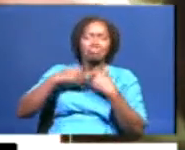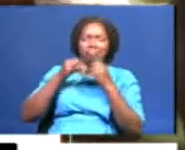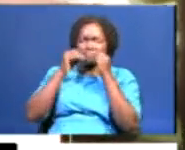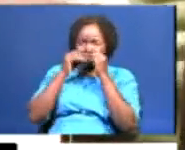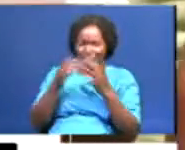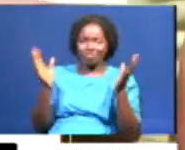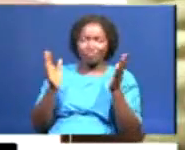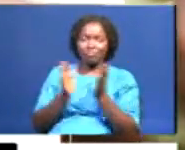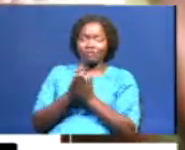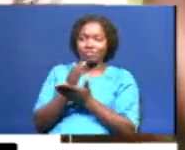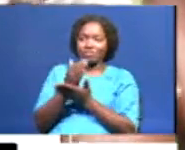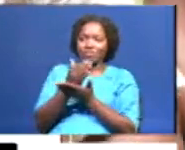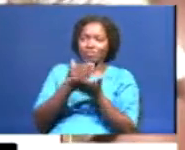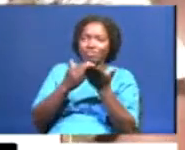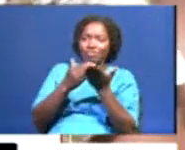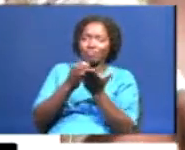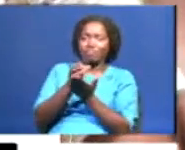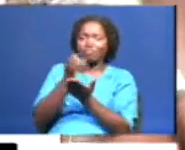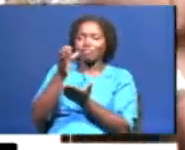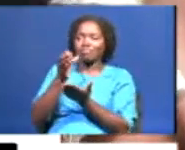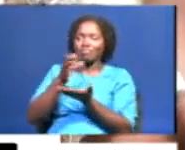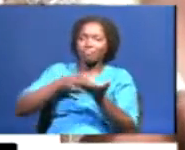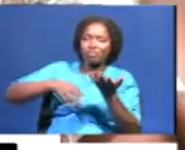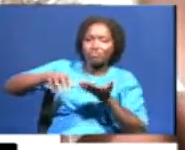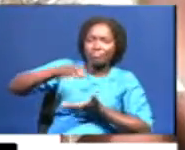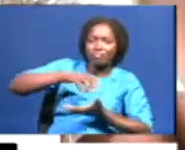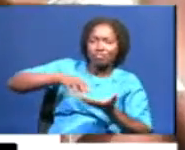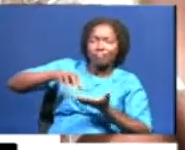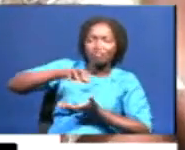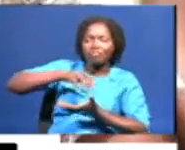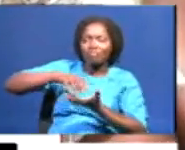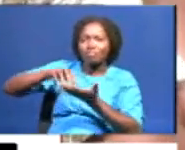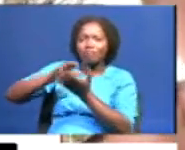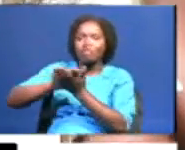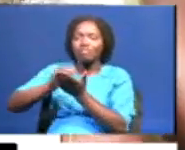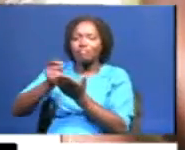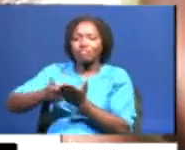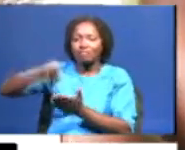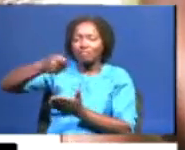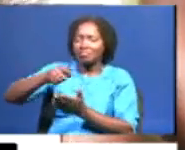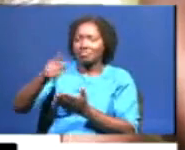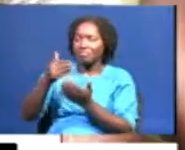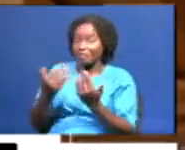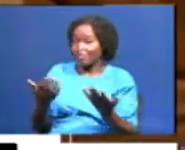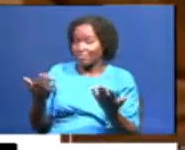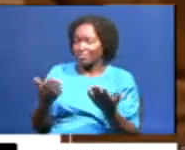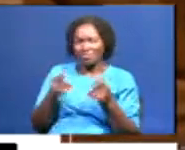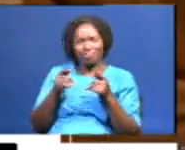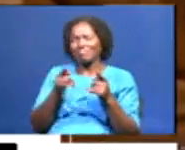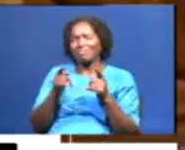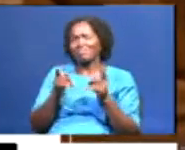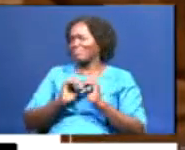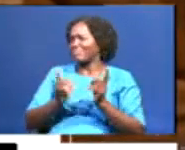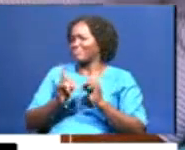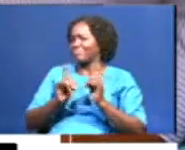nawekewa nusu, nawekewa na changanyikiwa na changanya na sonda na vitu ingine. Hii haitakikani. In